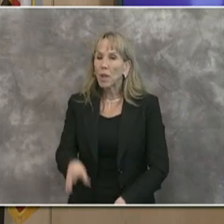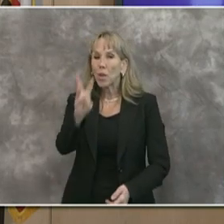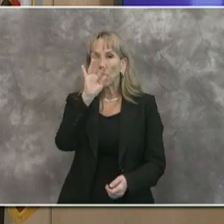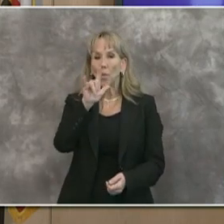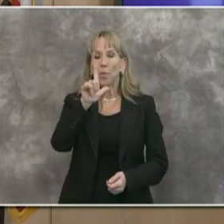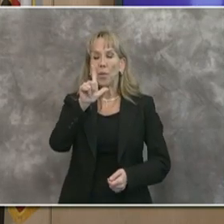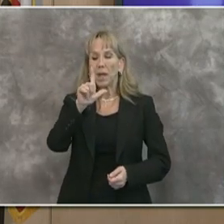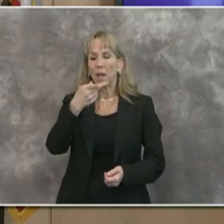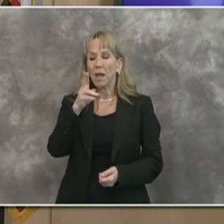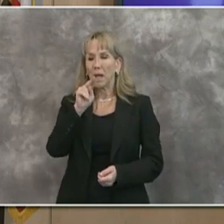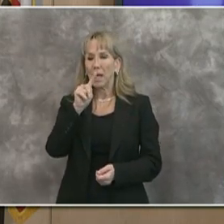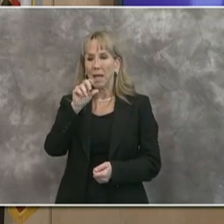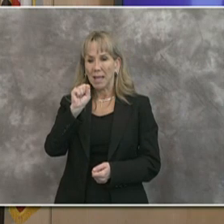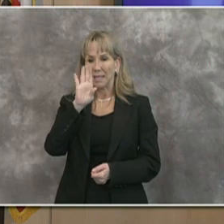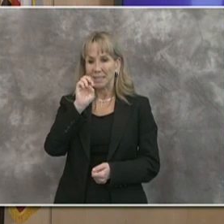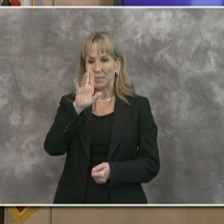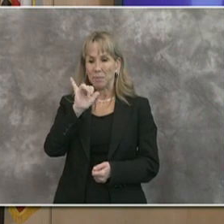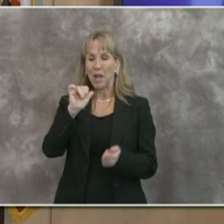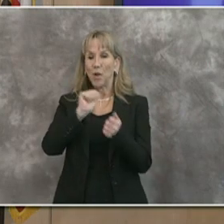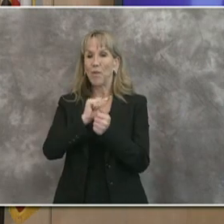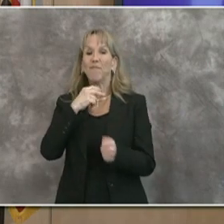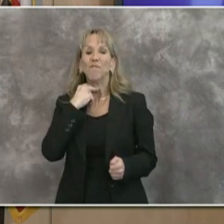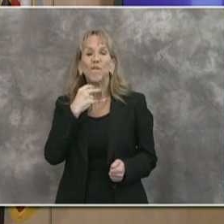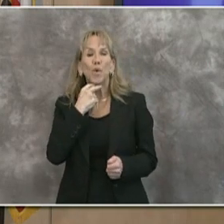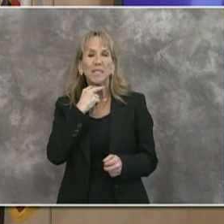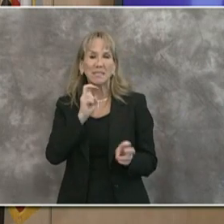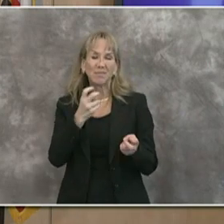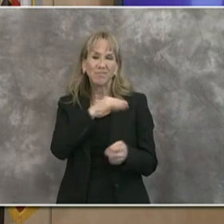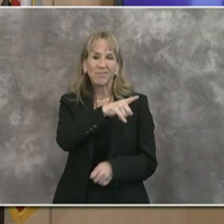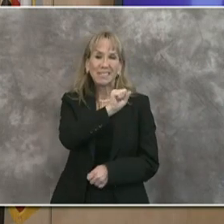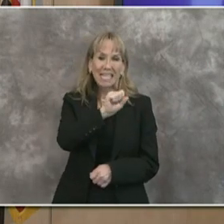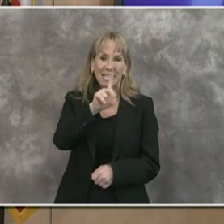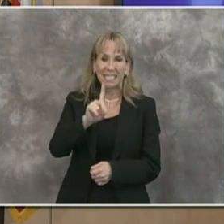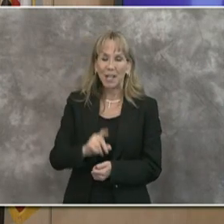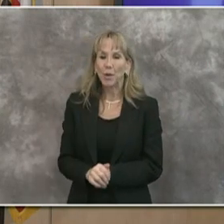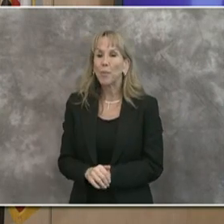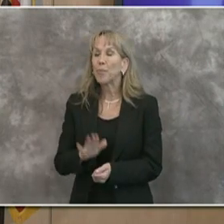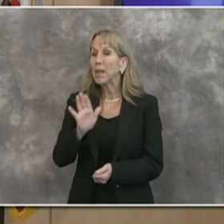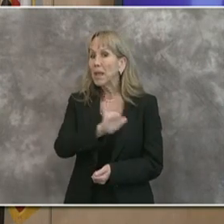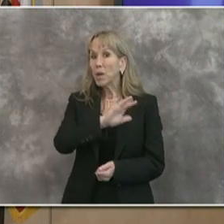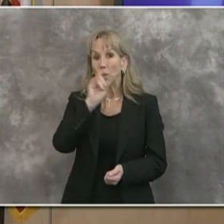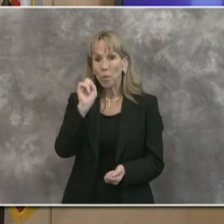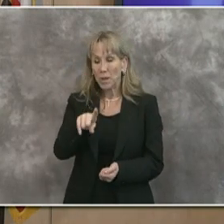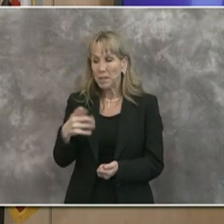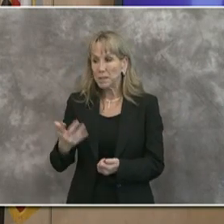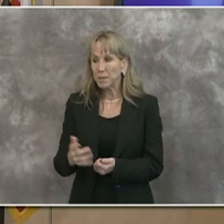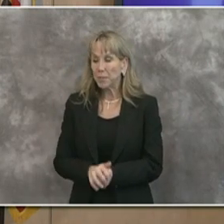Will Huntsberry with Voice of San Diego, please state your question.